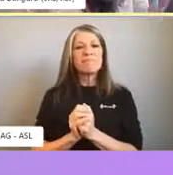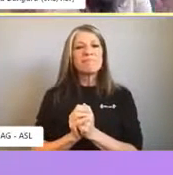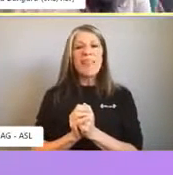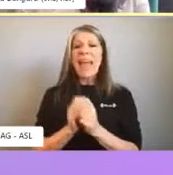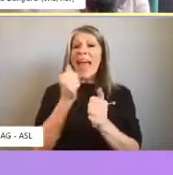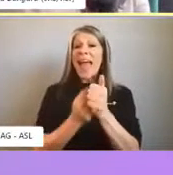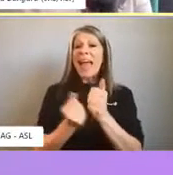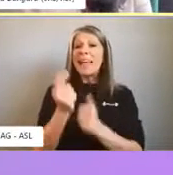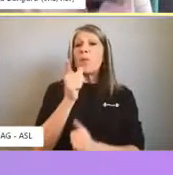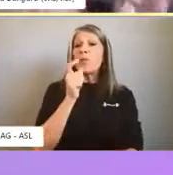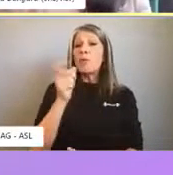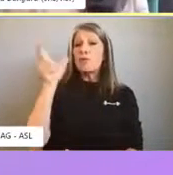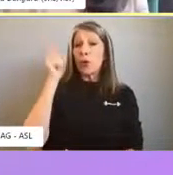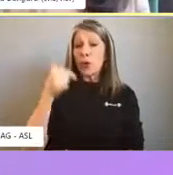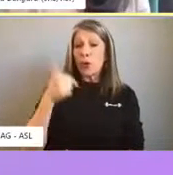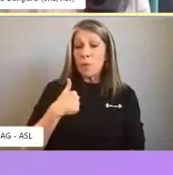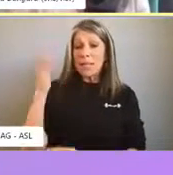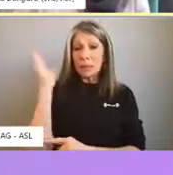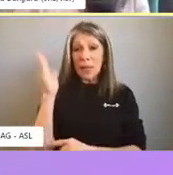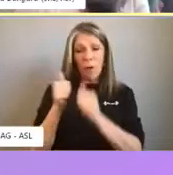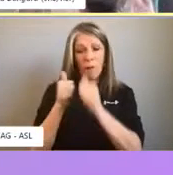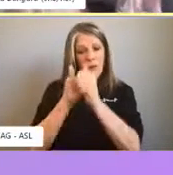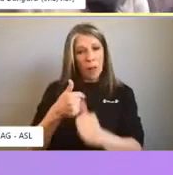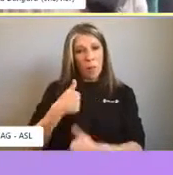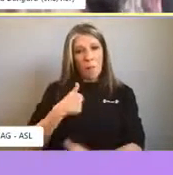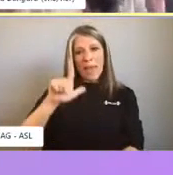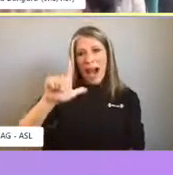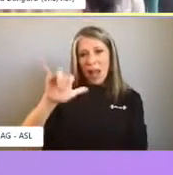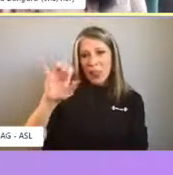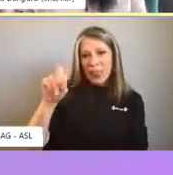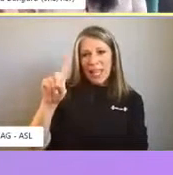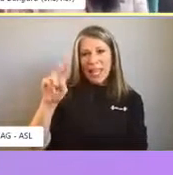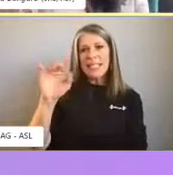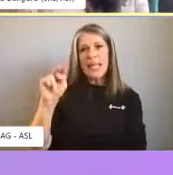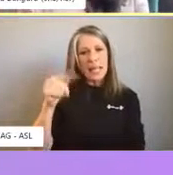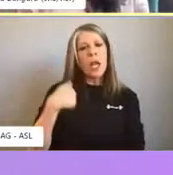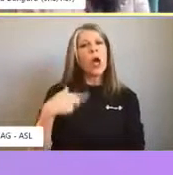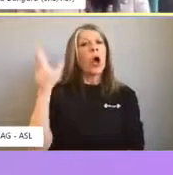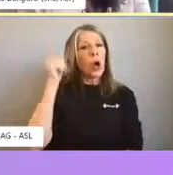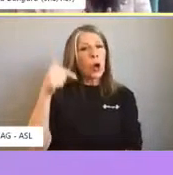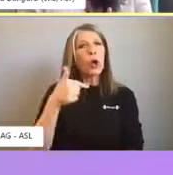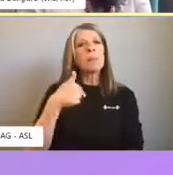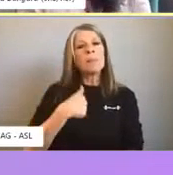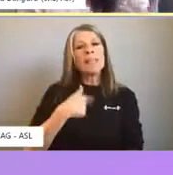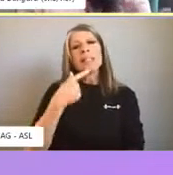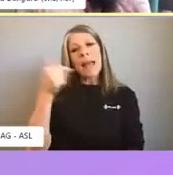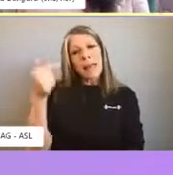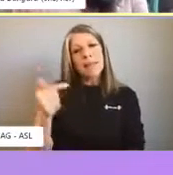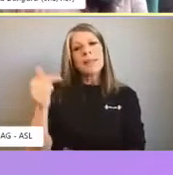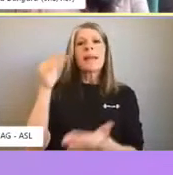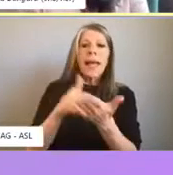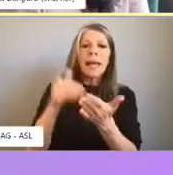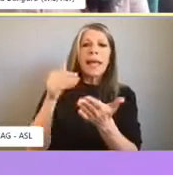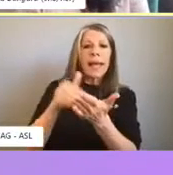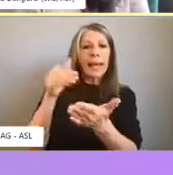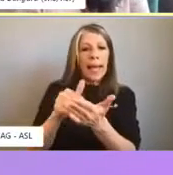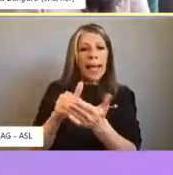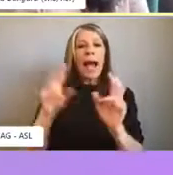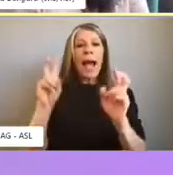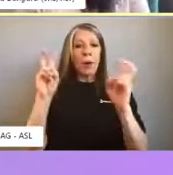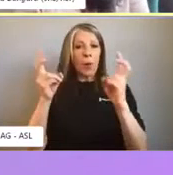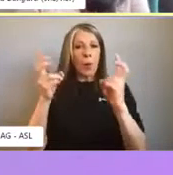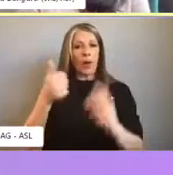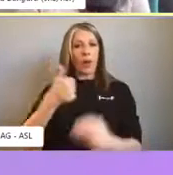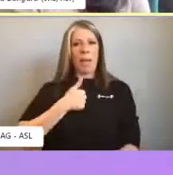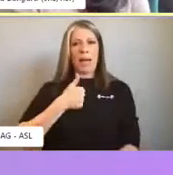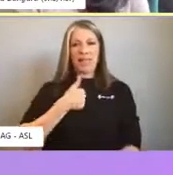Anyone who's heard me speak or followed me on LinkedIn has heard me say this over and over lately. So that's why I say, I, quoted myself as shouting